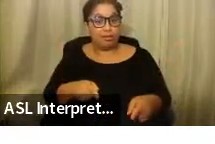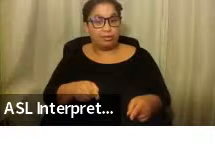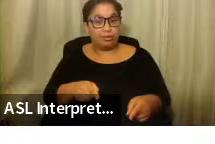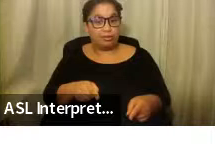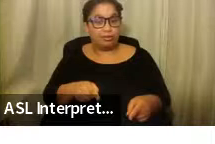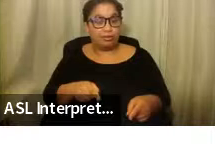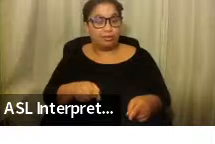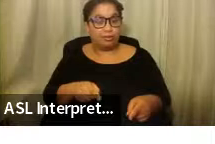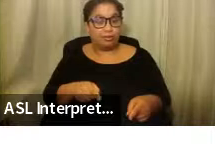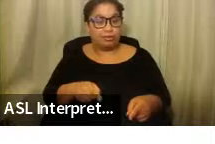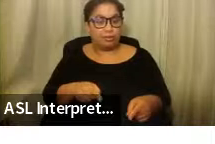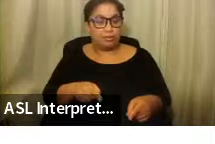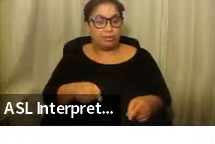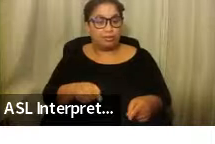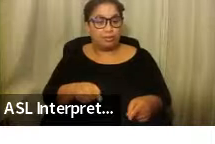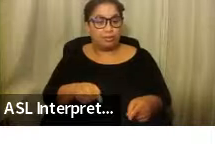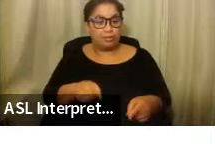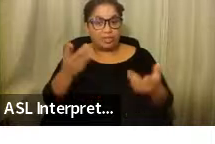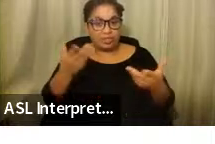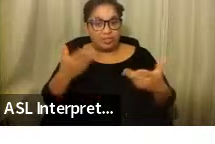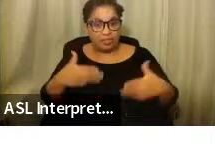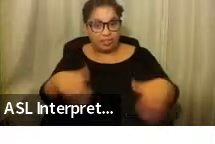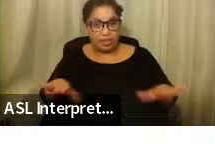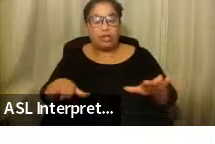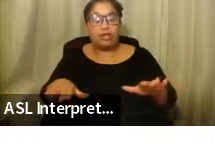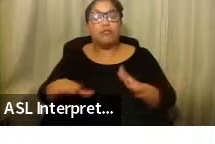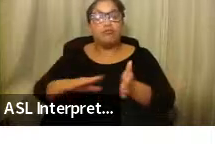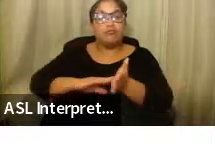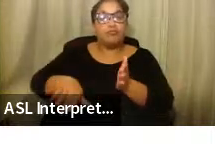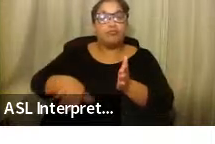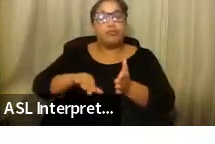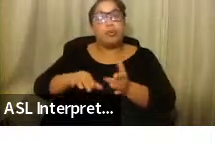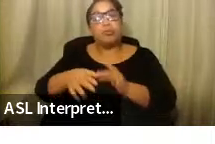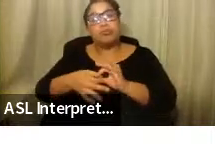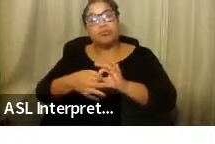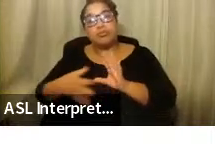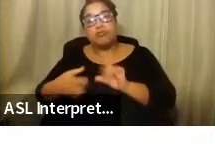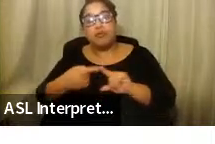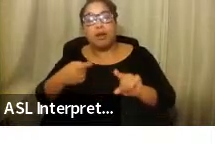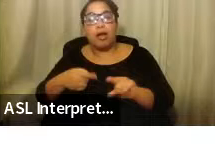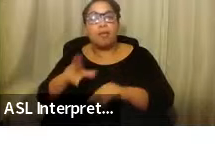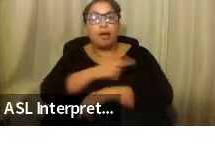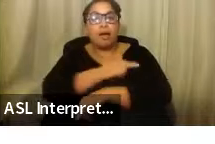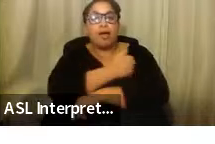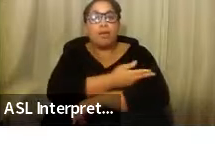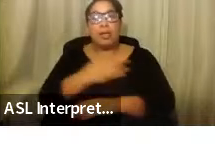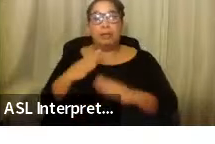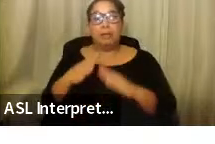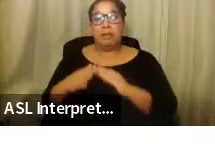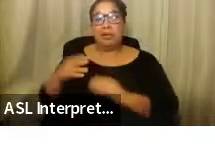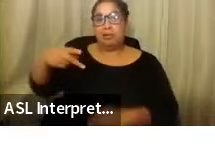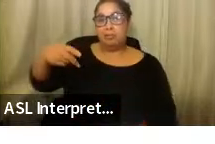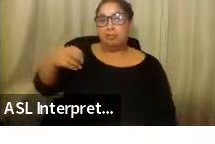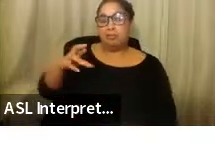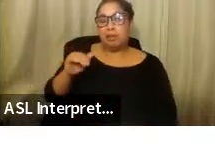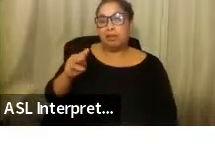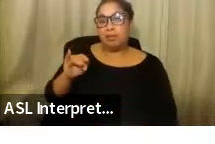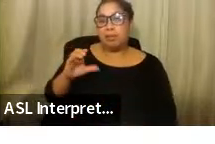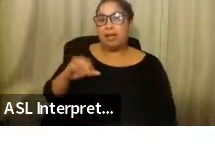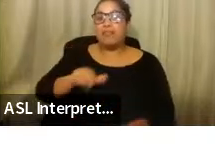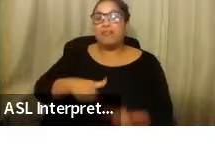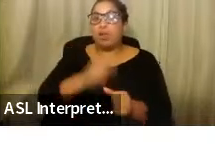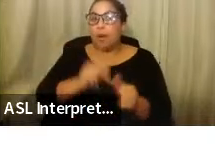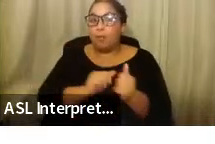is after they're discharged from the hospital, a community paramedic can follow up, and